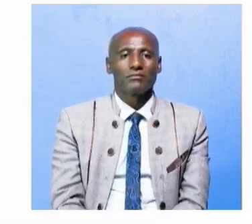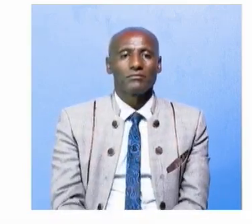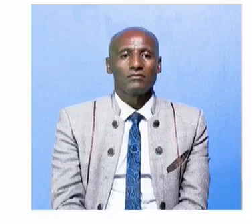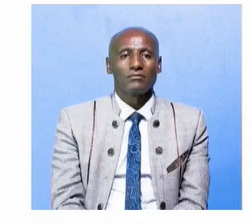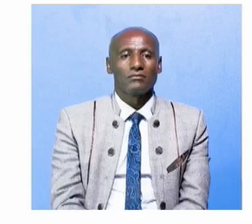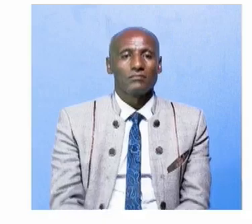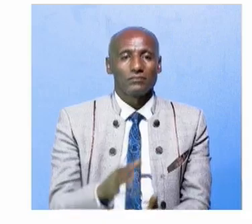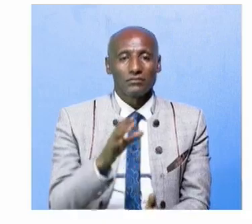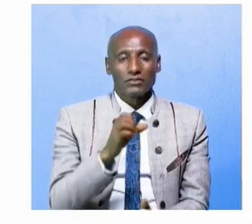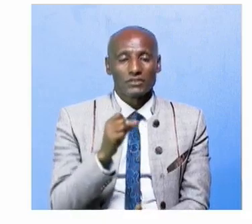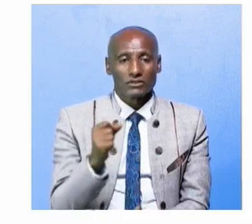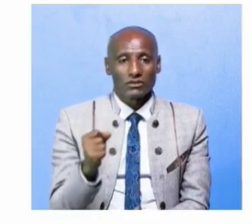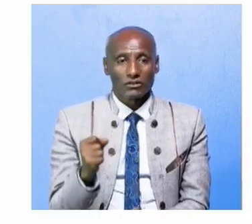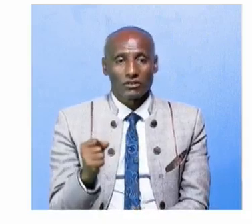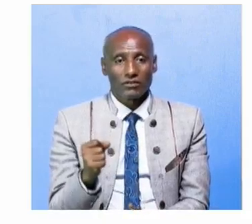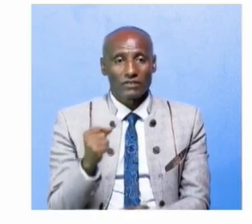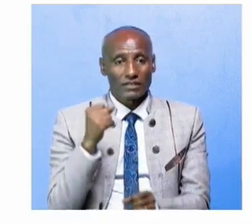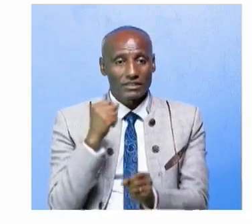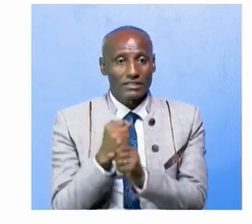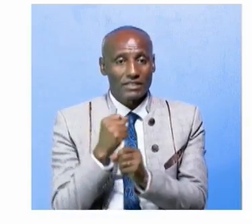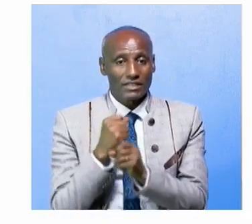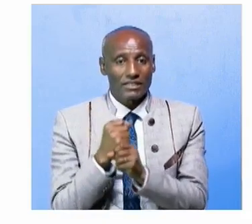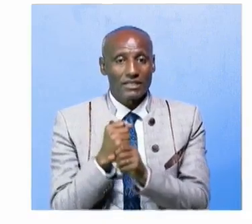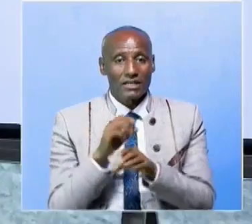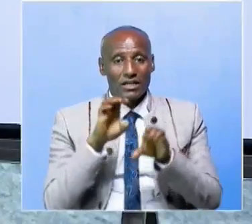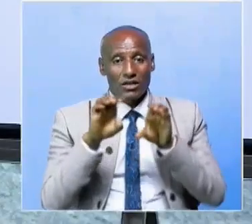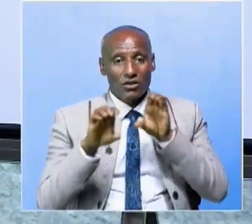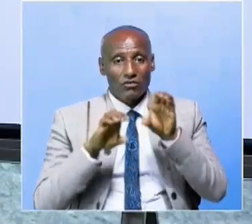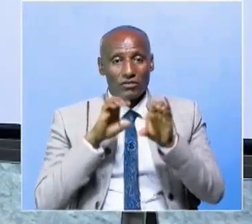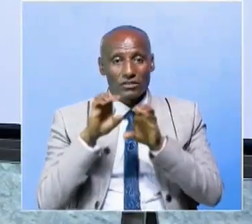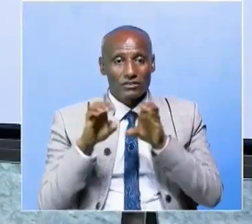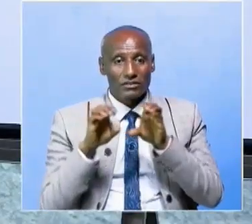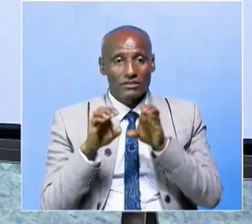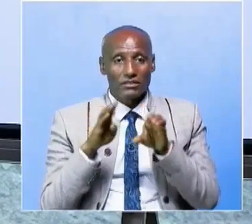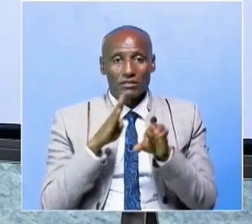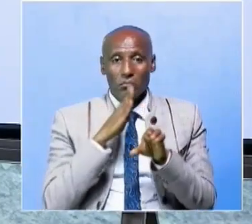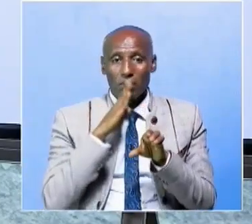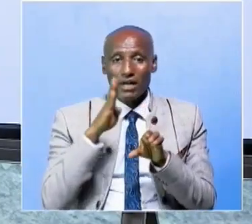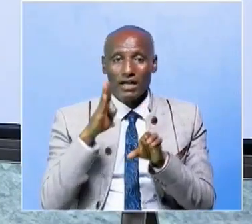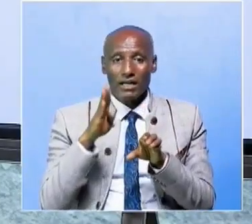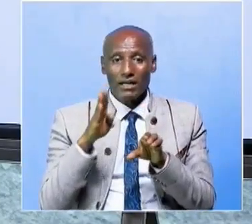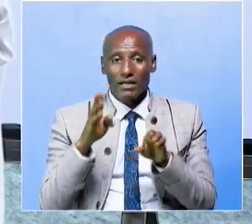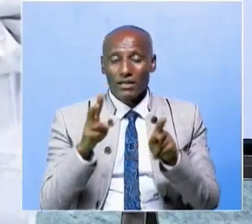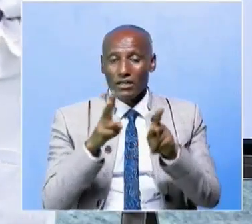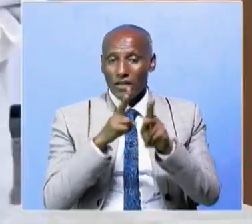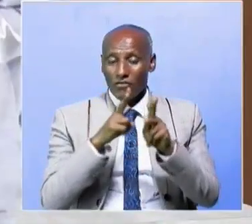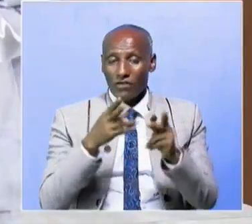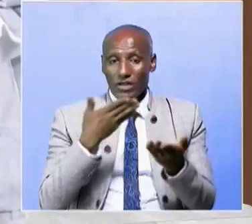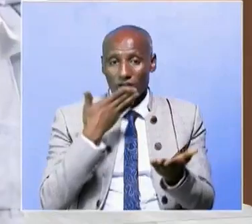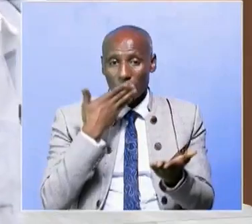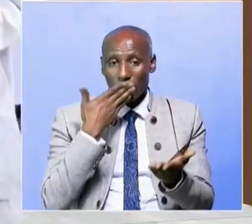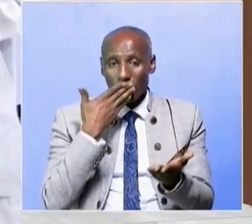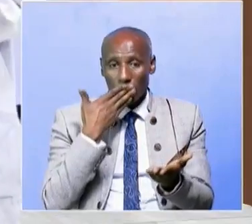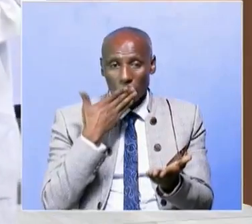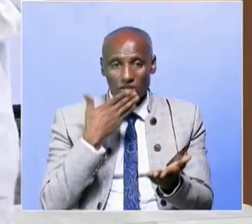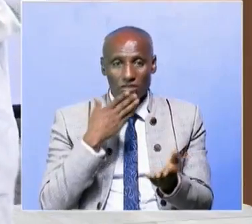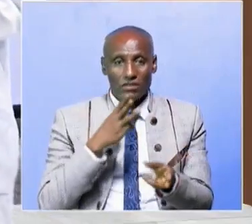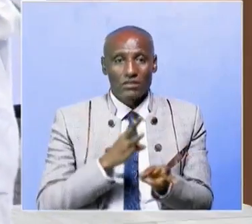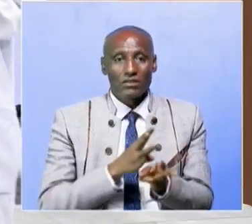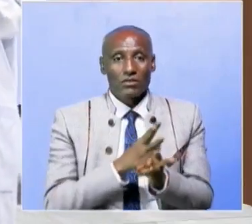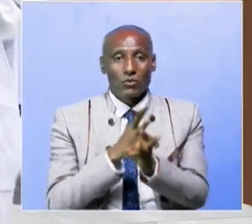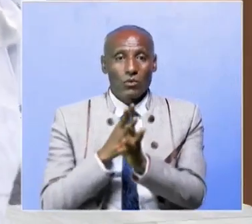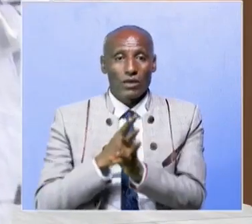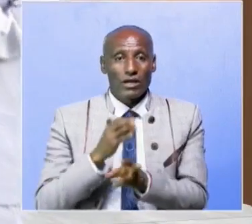So they have ended their conversation by a very good way of back